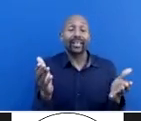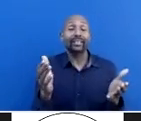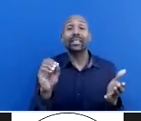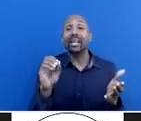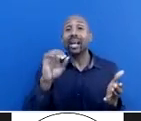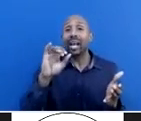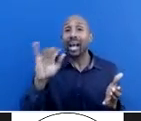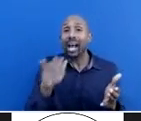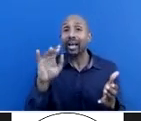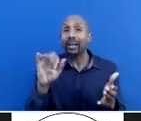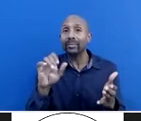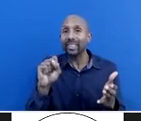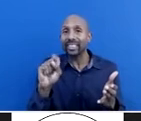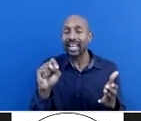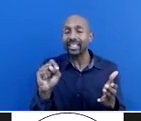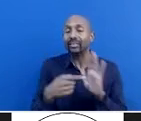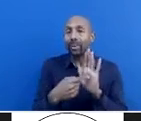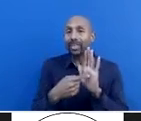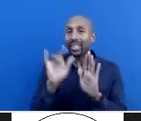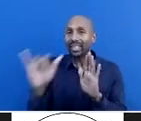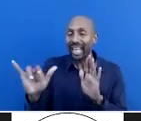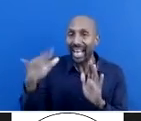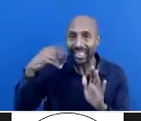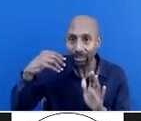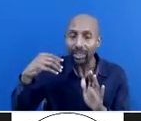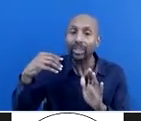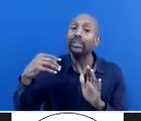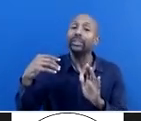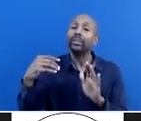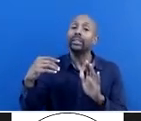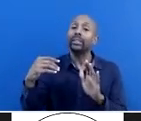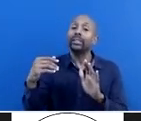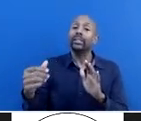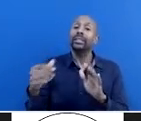is out of time, right? Seeking to